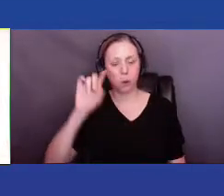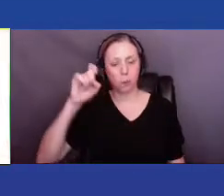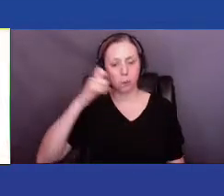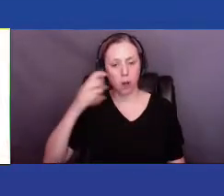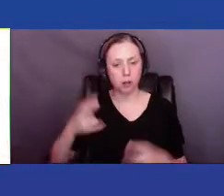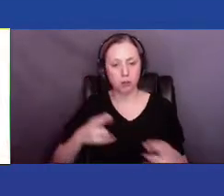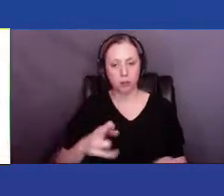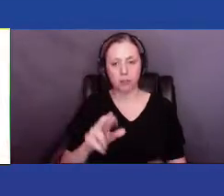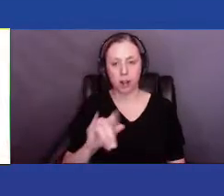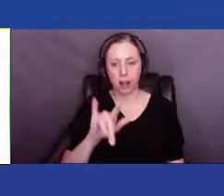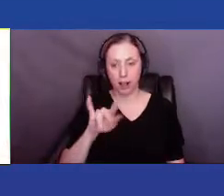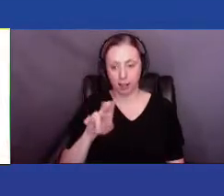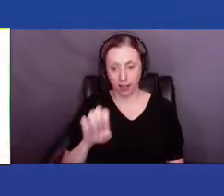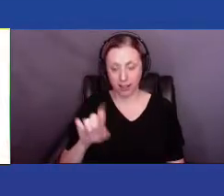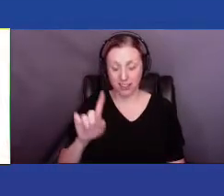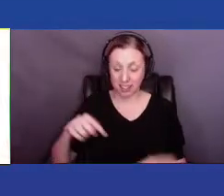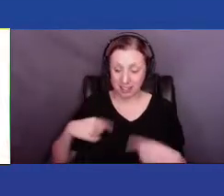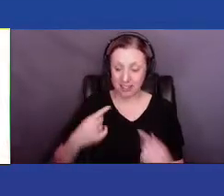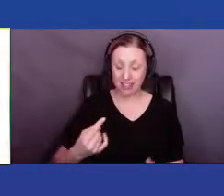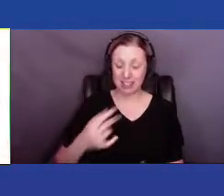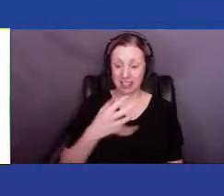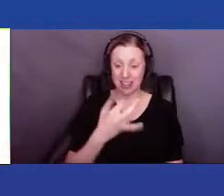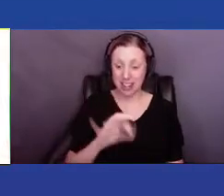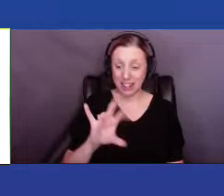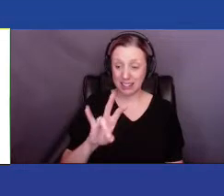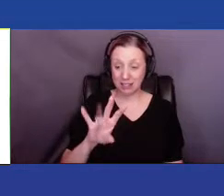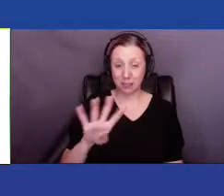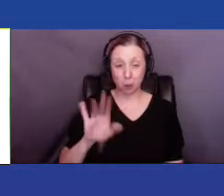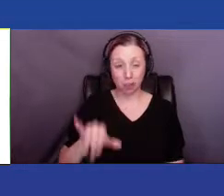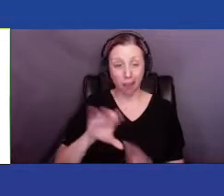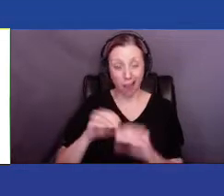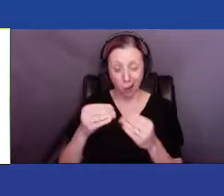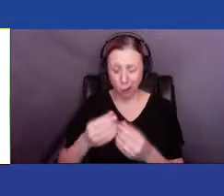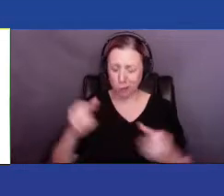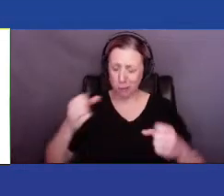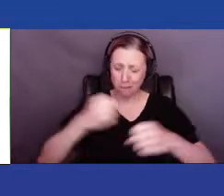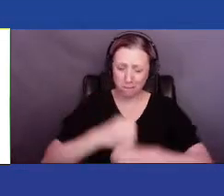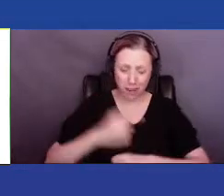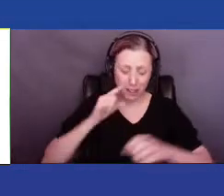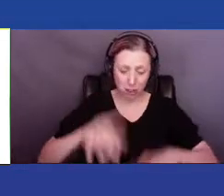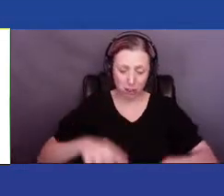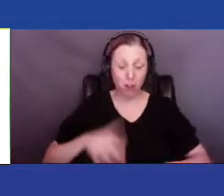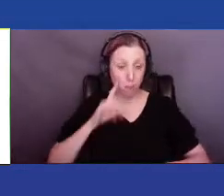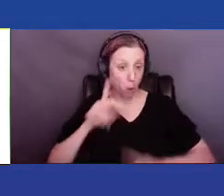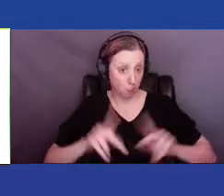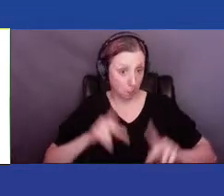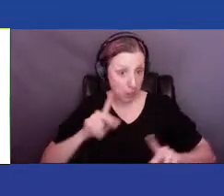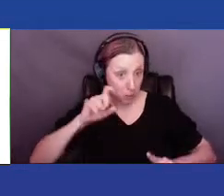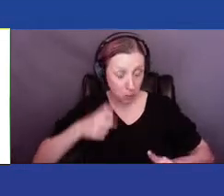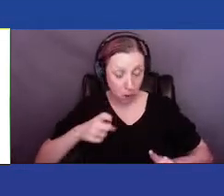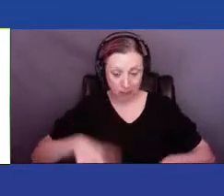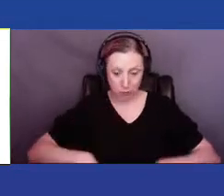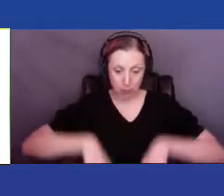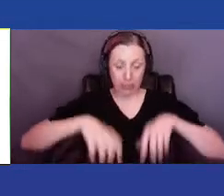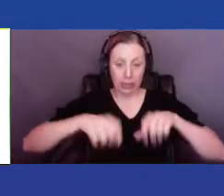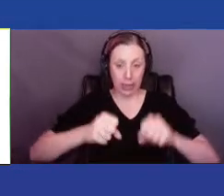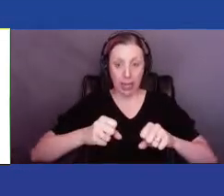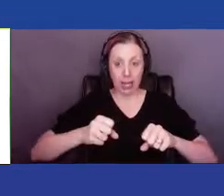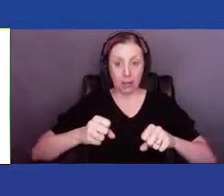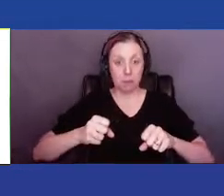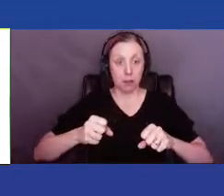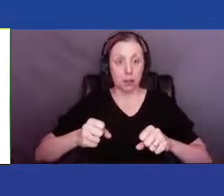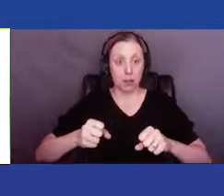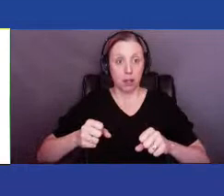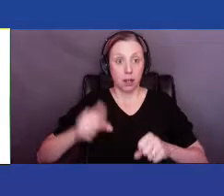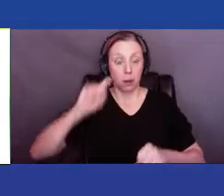was born, has been fighting to reclaim for the people of the Bronx River, and access to this space